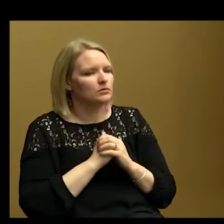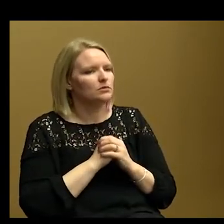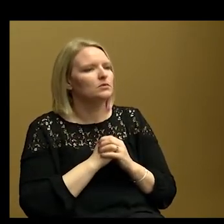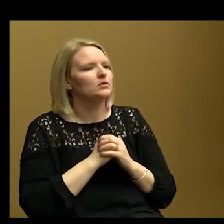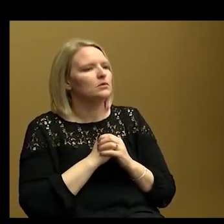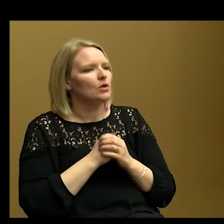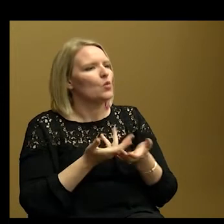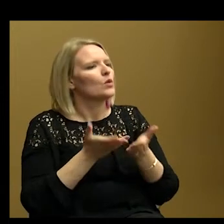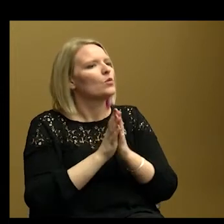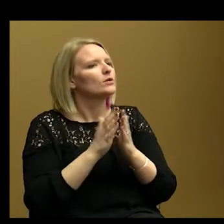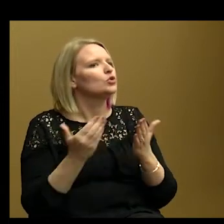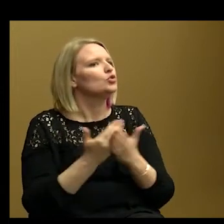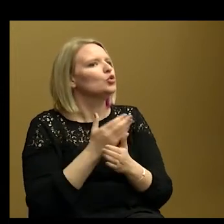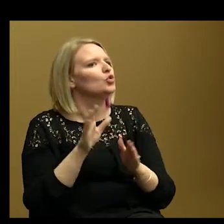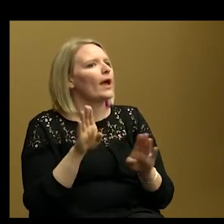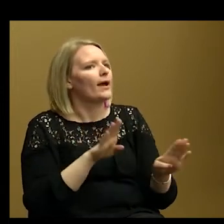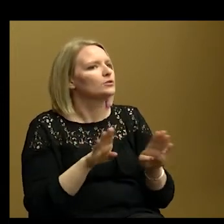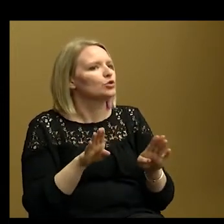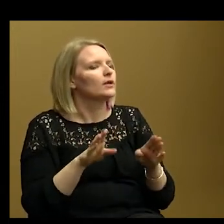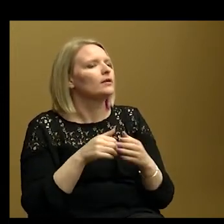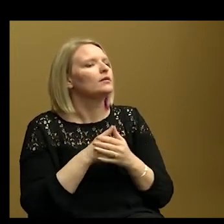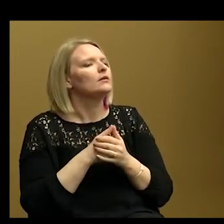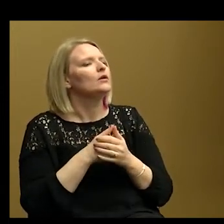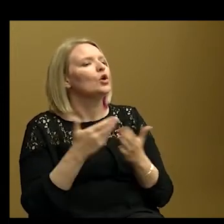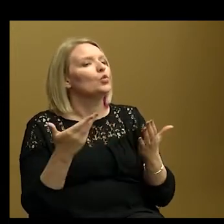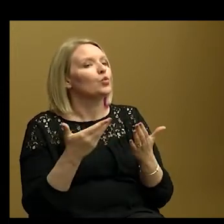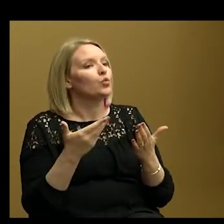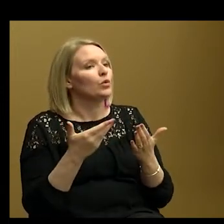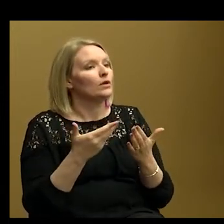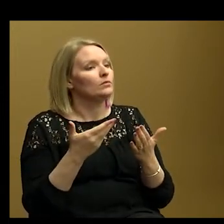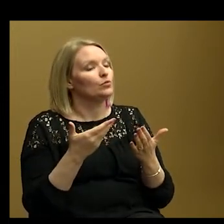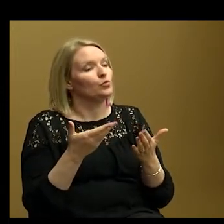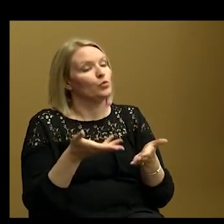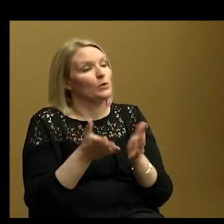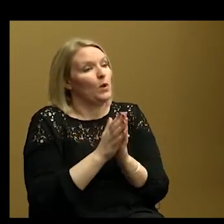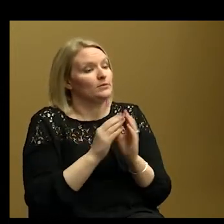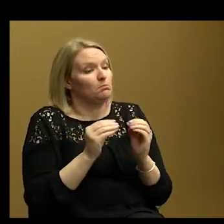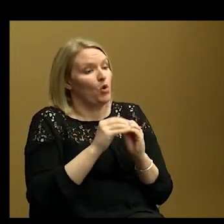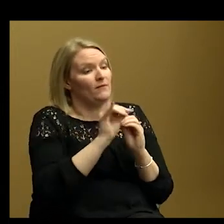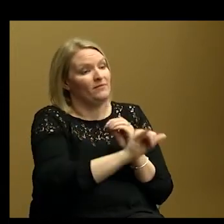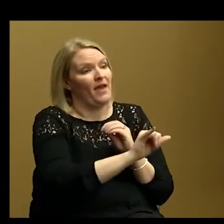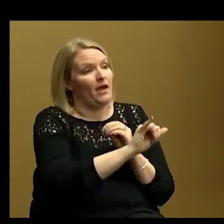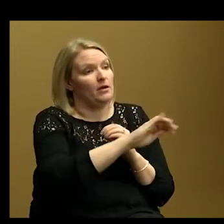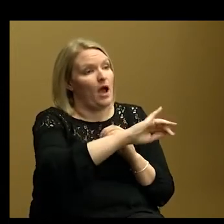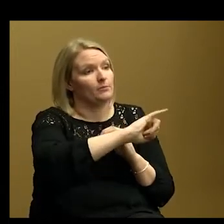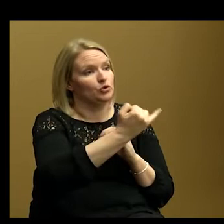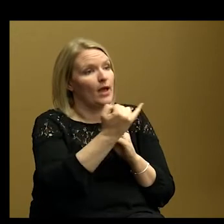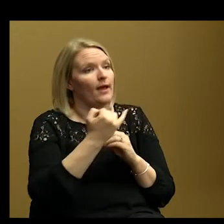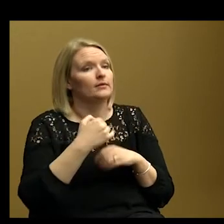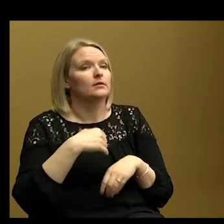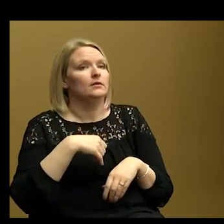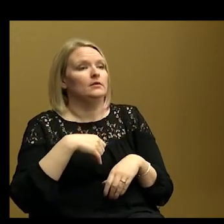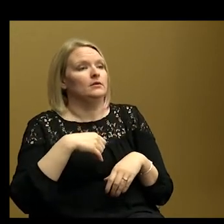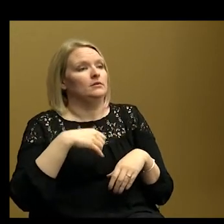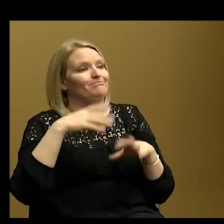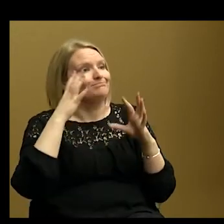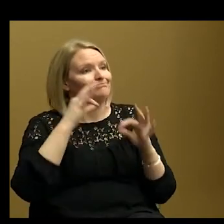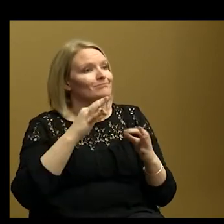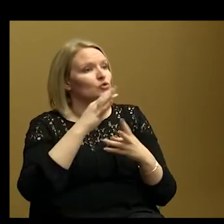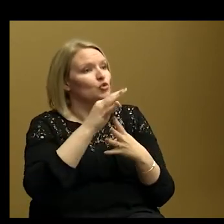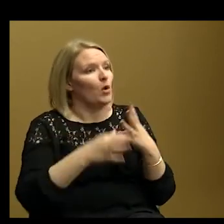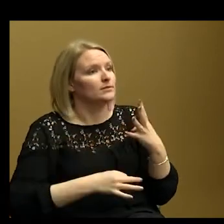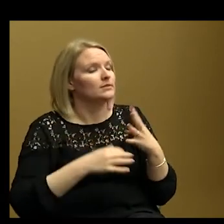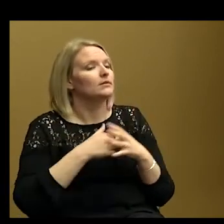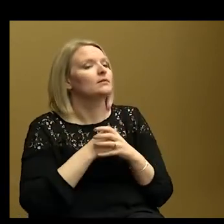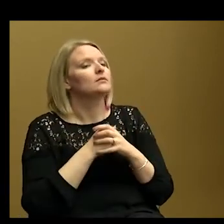Requesting the new action, requesting more of an object, making choices, requesting a new object.